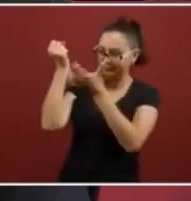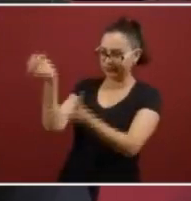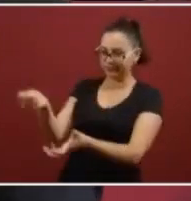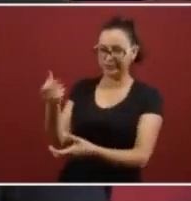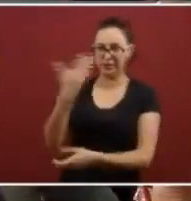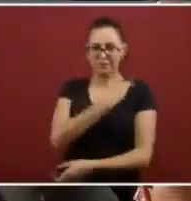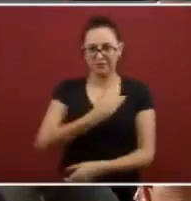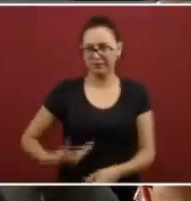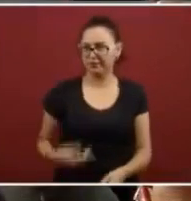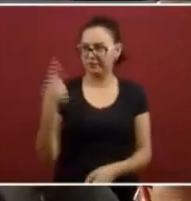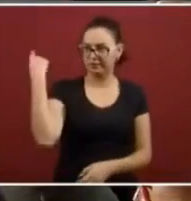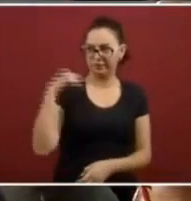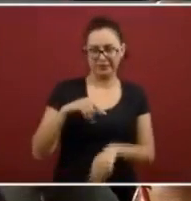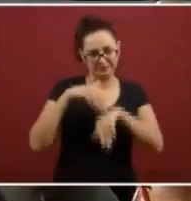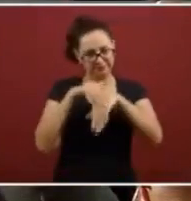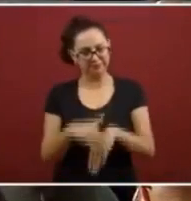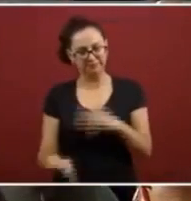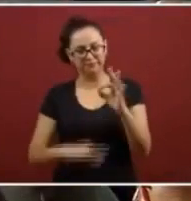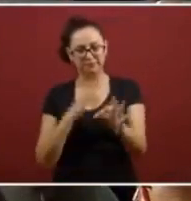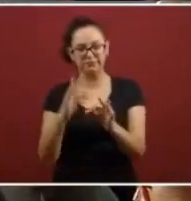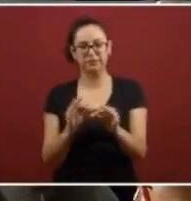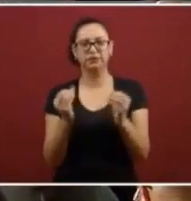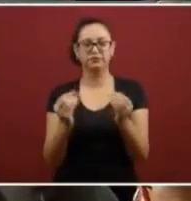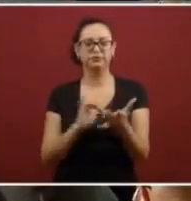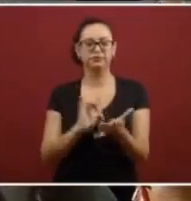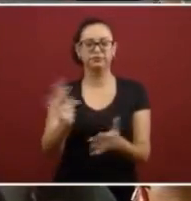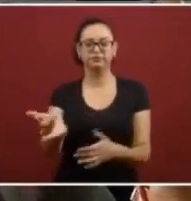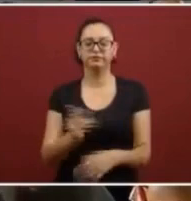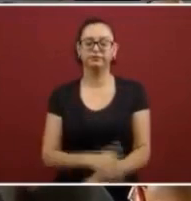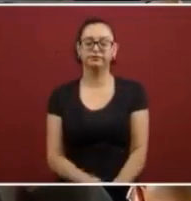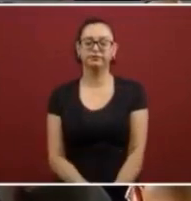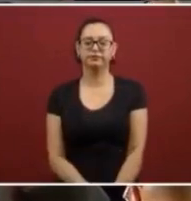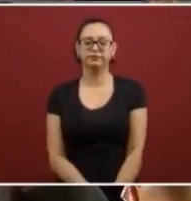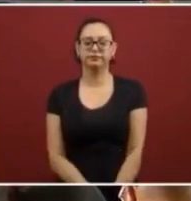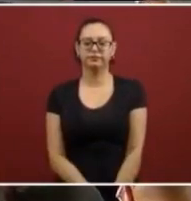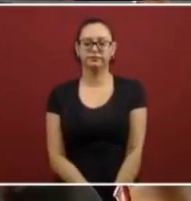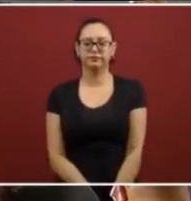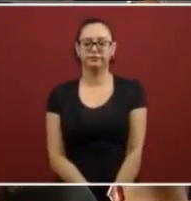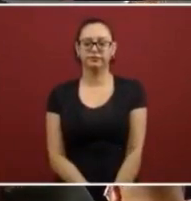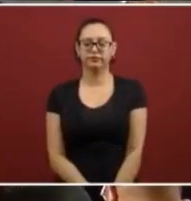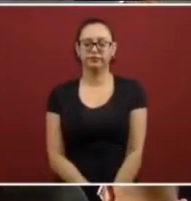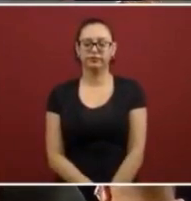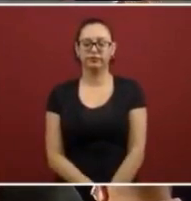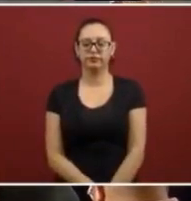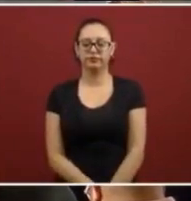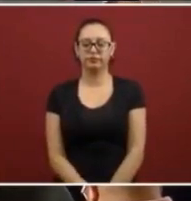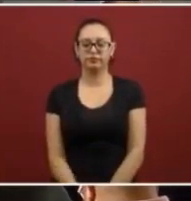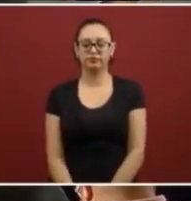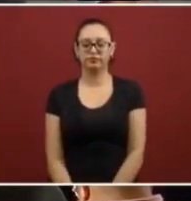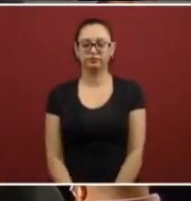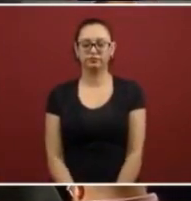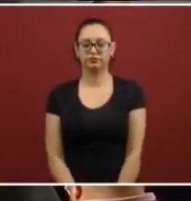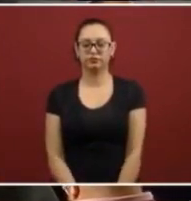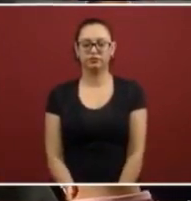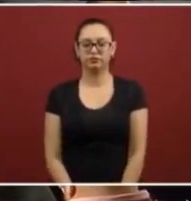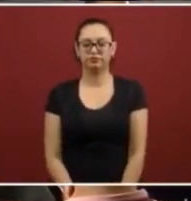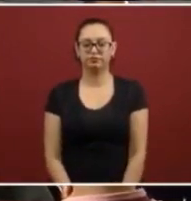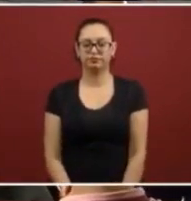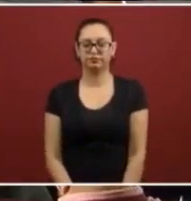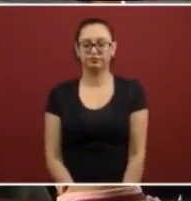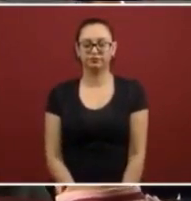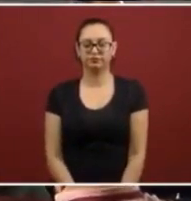as Muchas the gracias. president has indicated. Gracias. And he Bueno, thanks